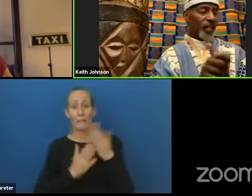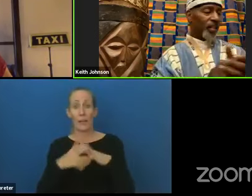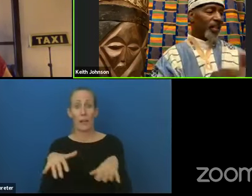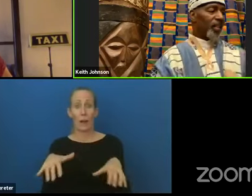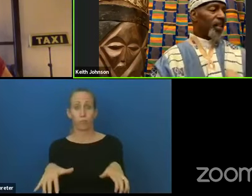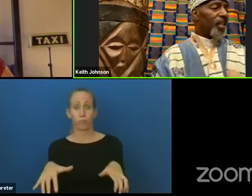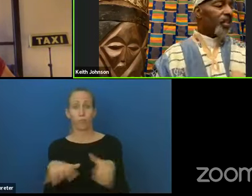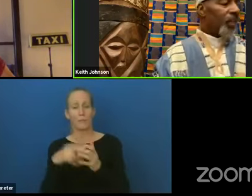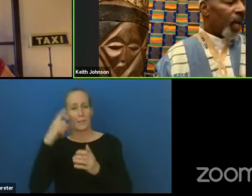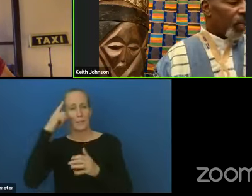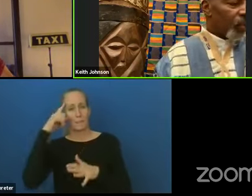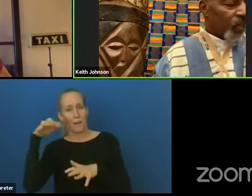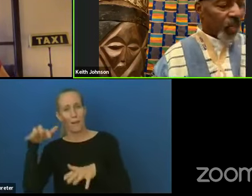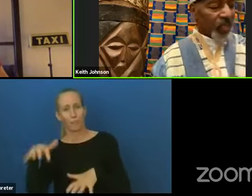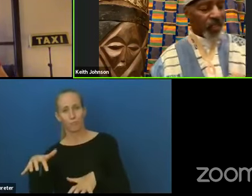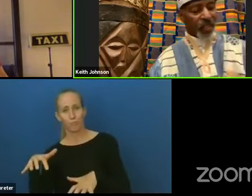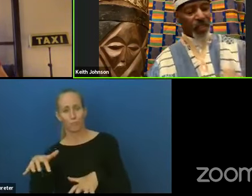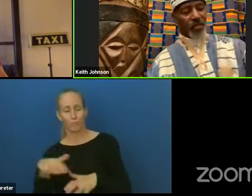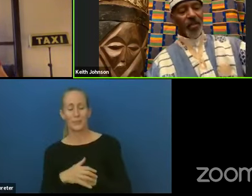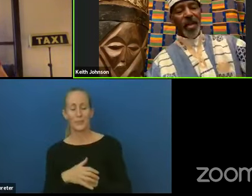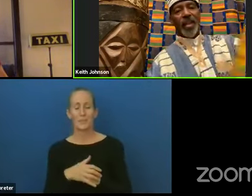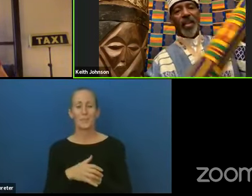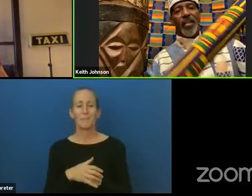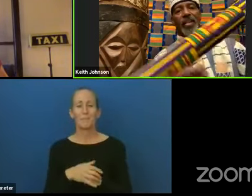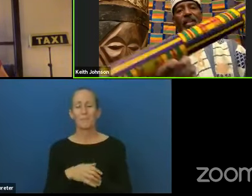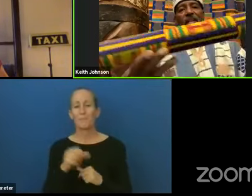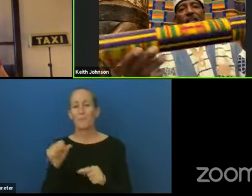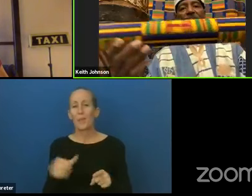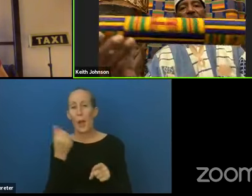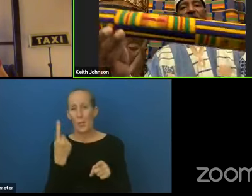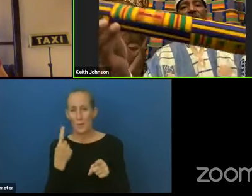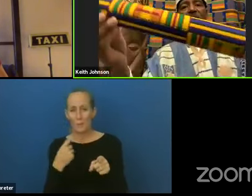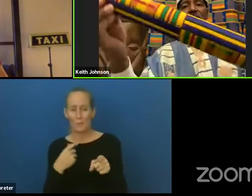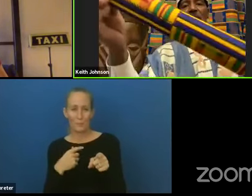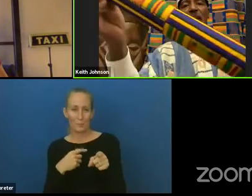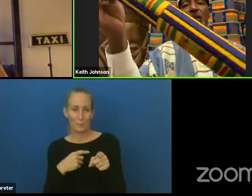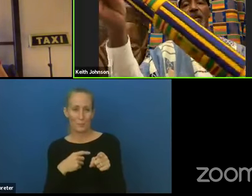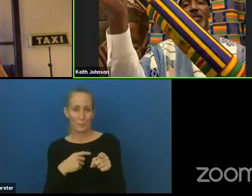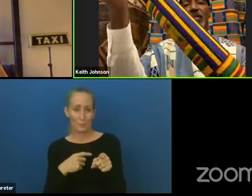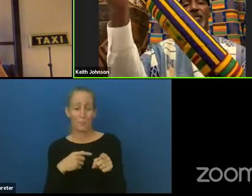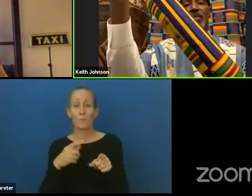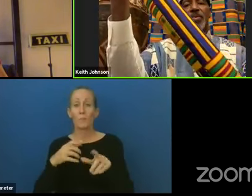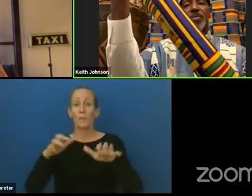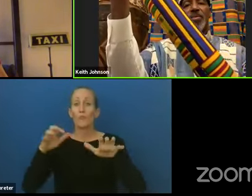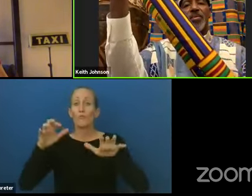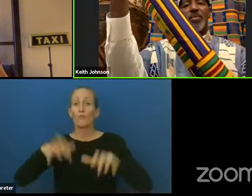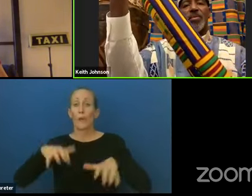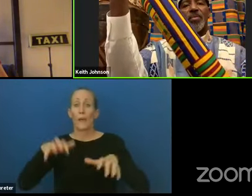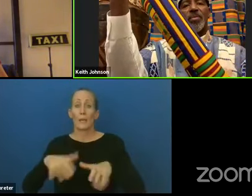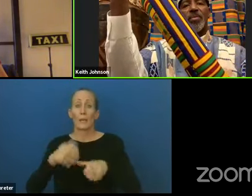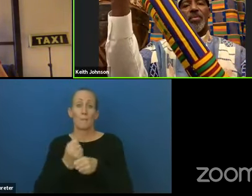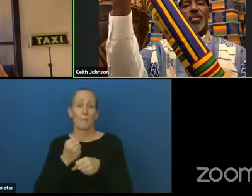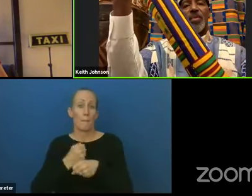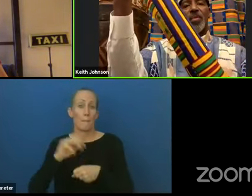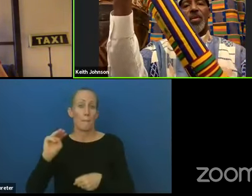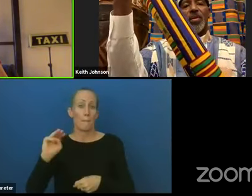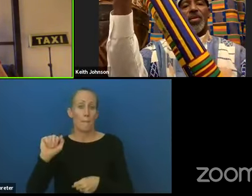mind. My other one is created, is a rainmaker.